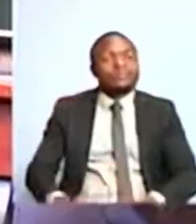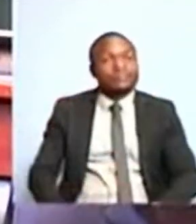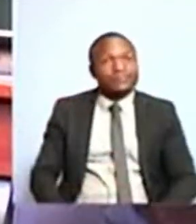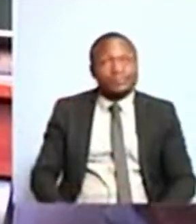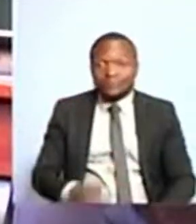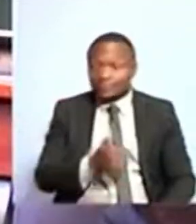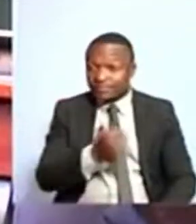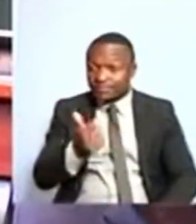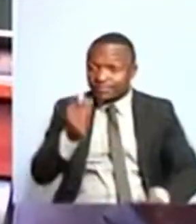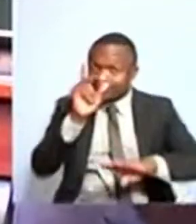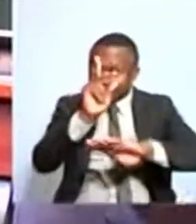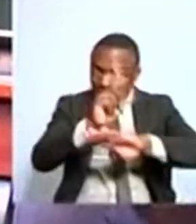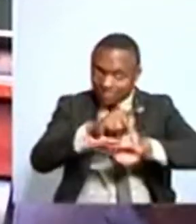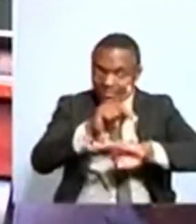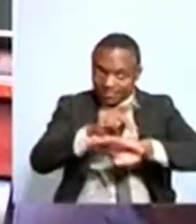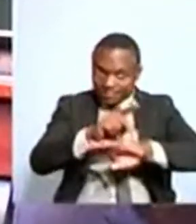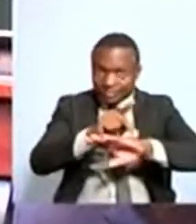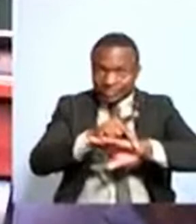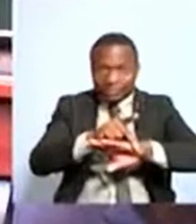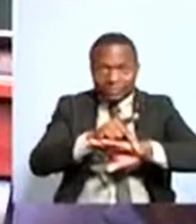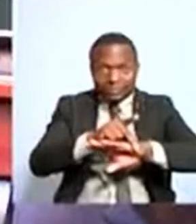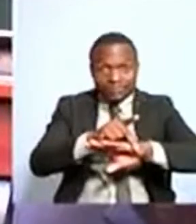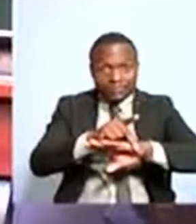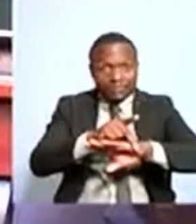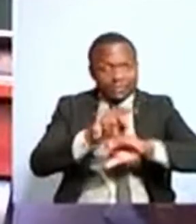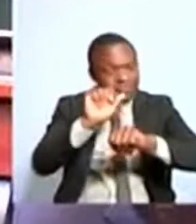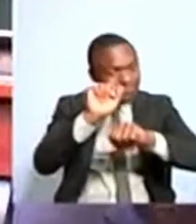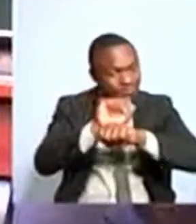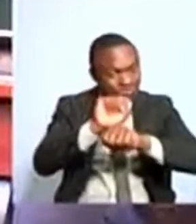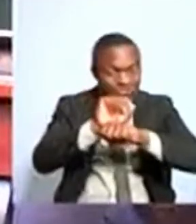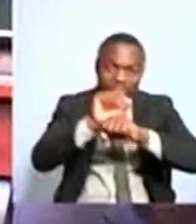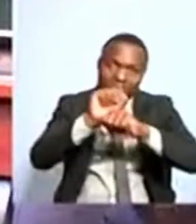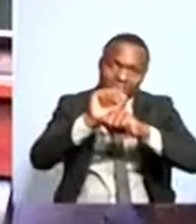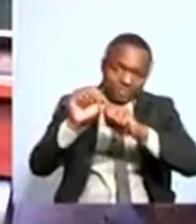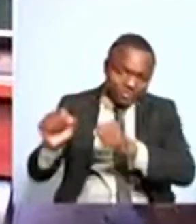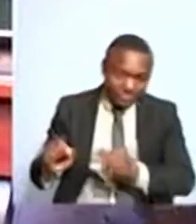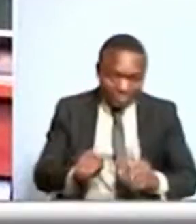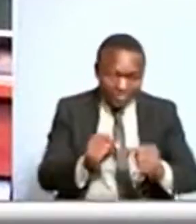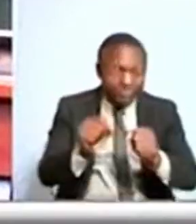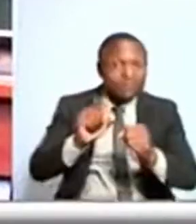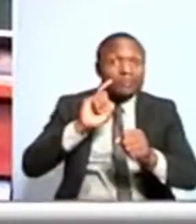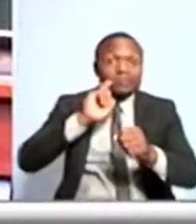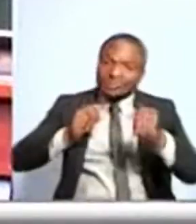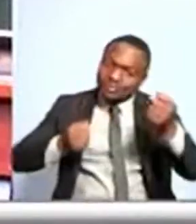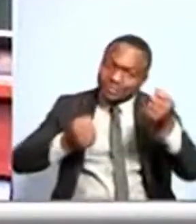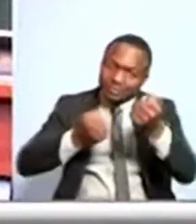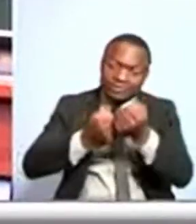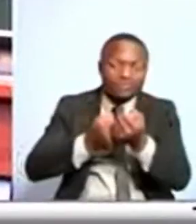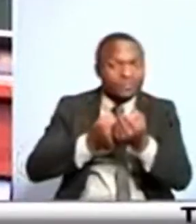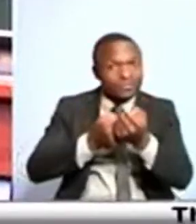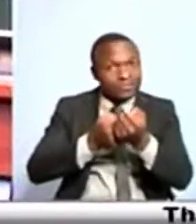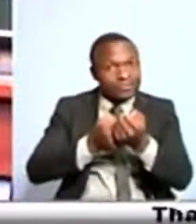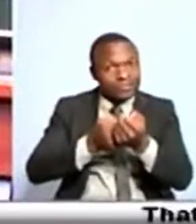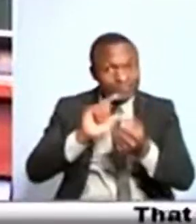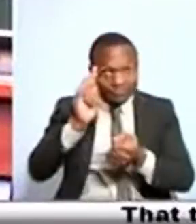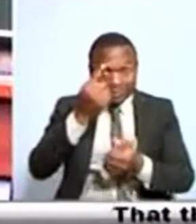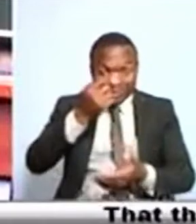Any project in a functioning system must be supported by, first of all, a